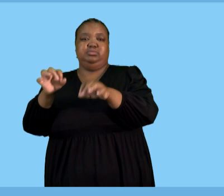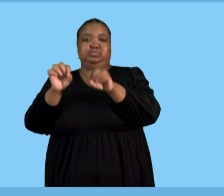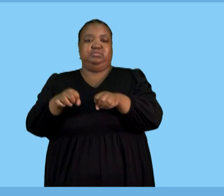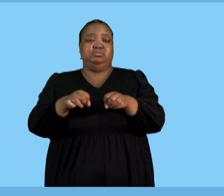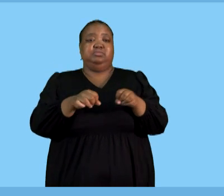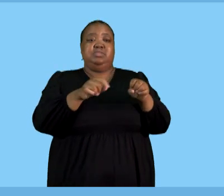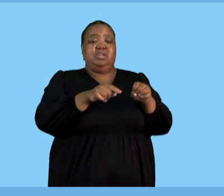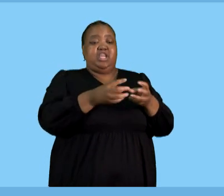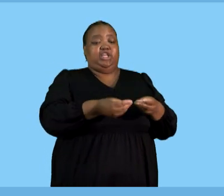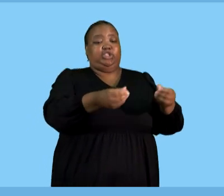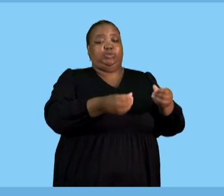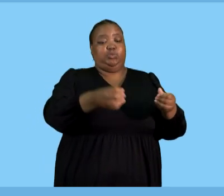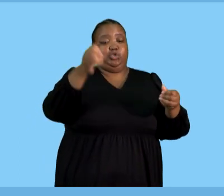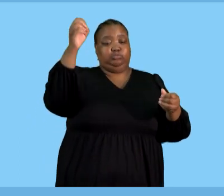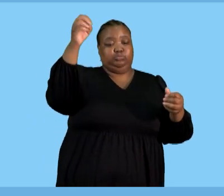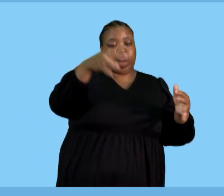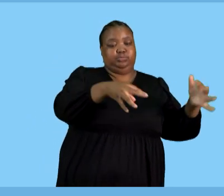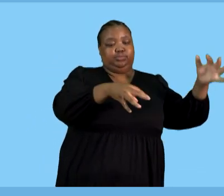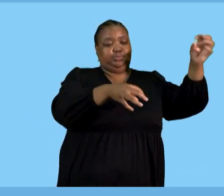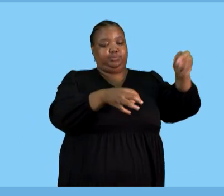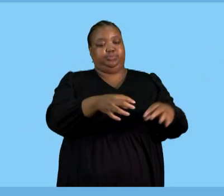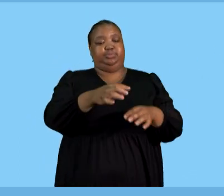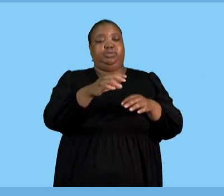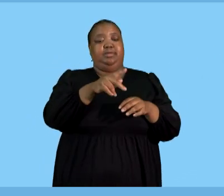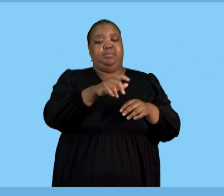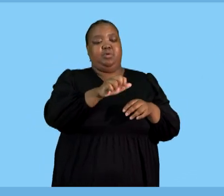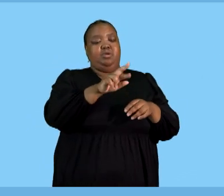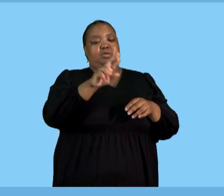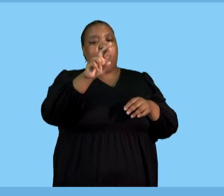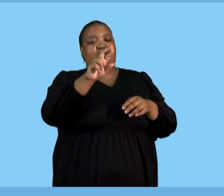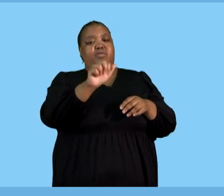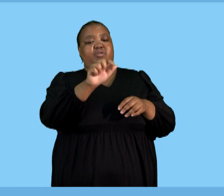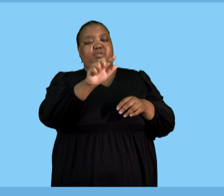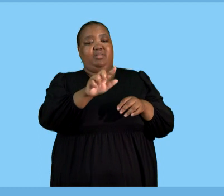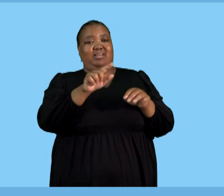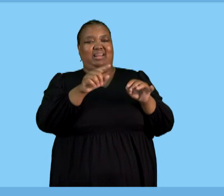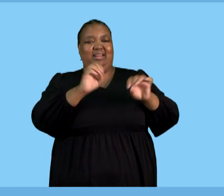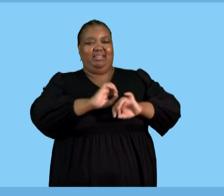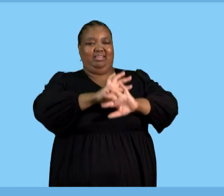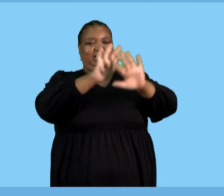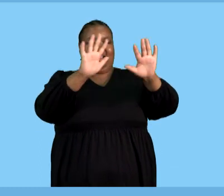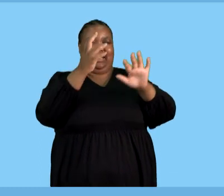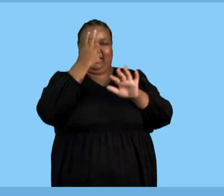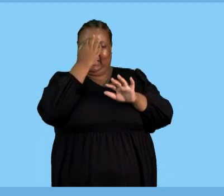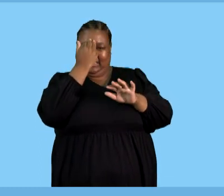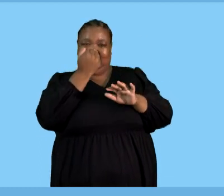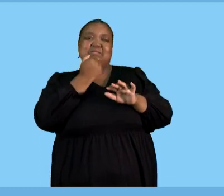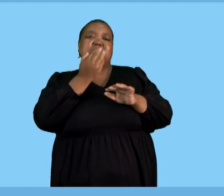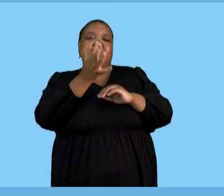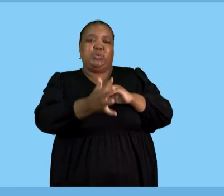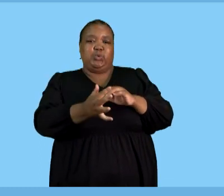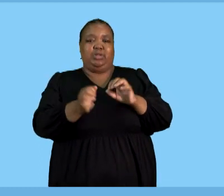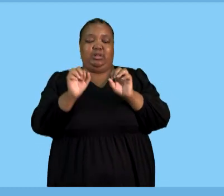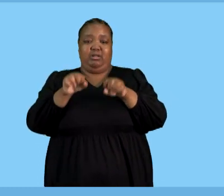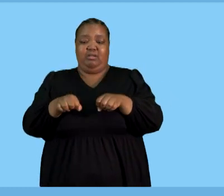reflected parallel to each other, and they're going to give a clear or a specular image, whereas these ones are going to be